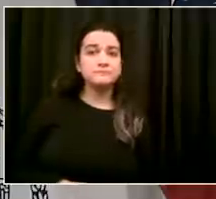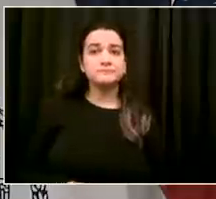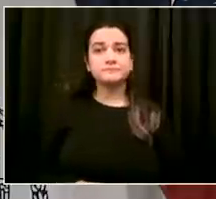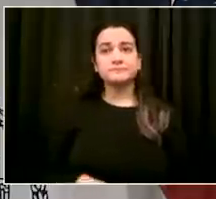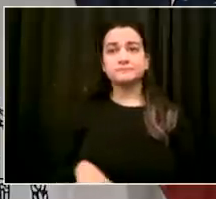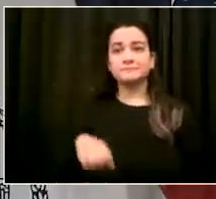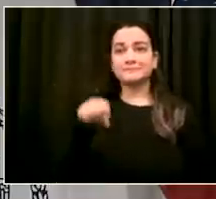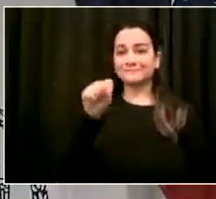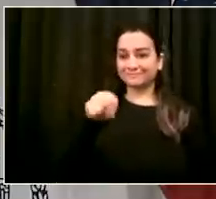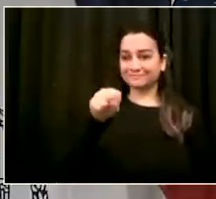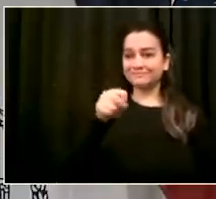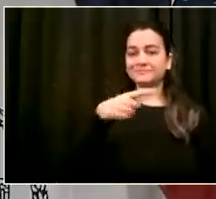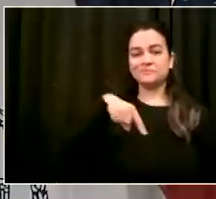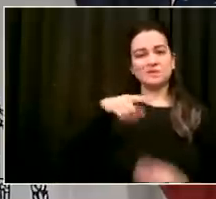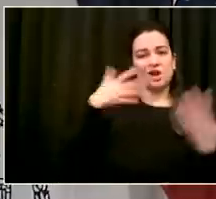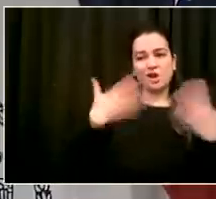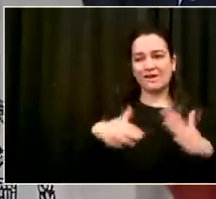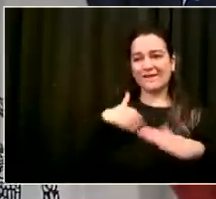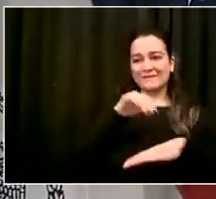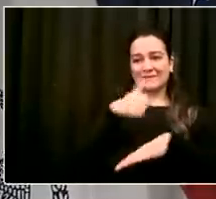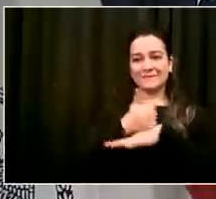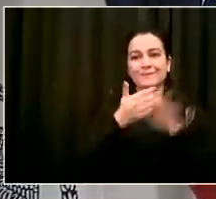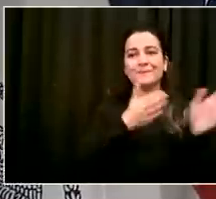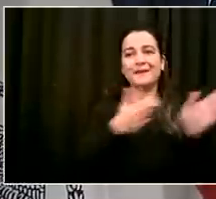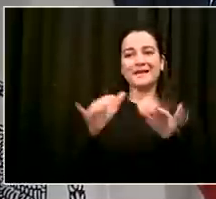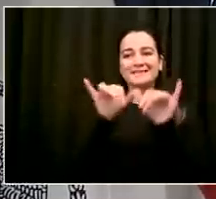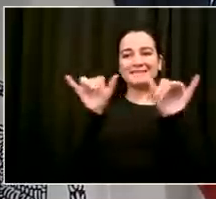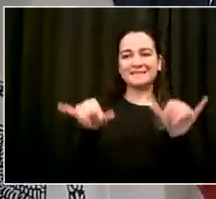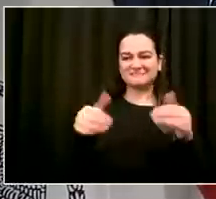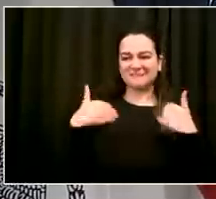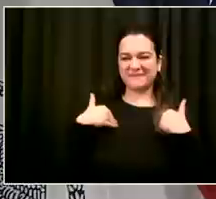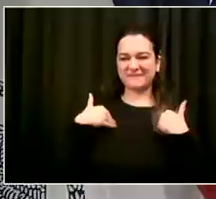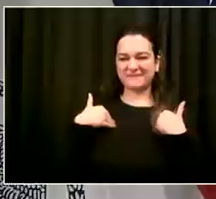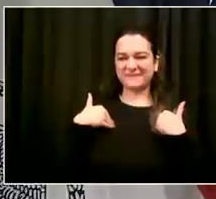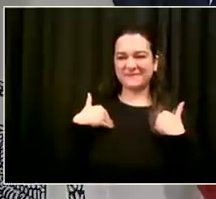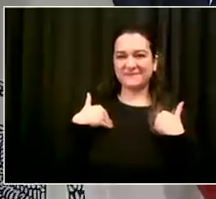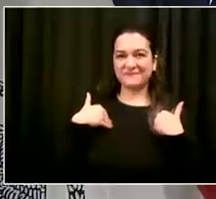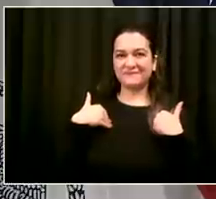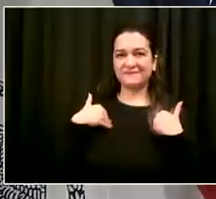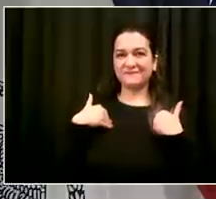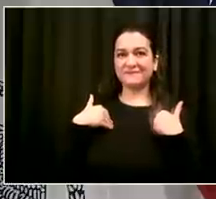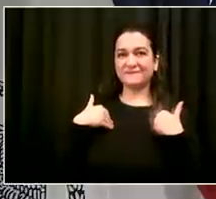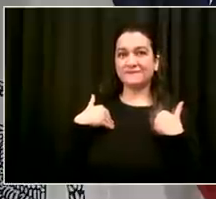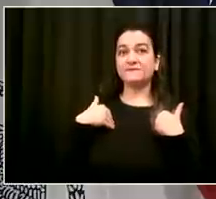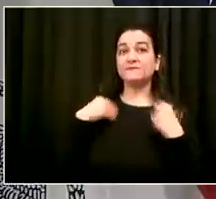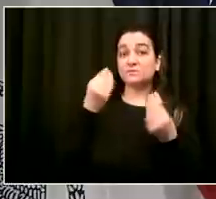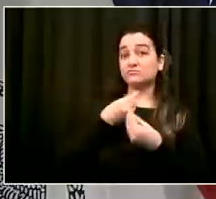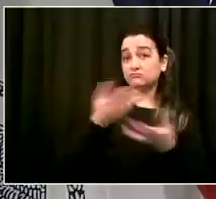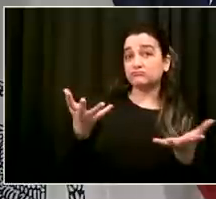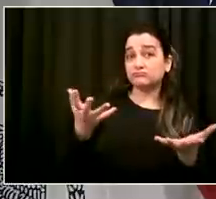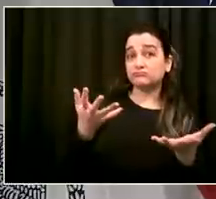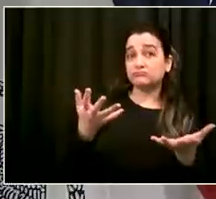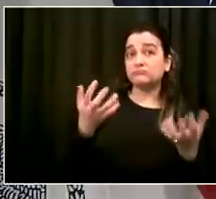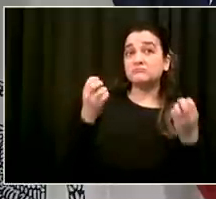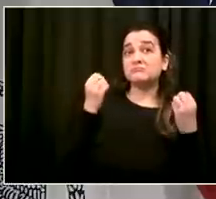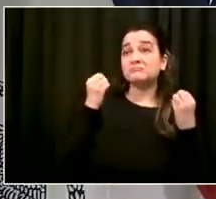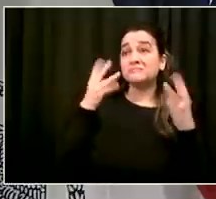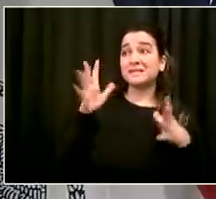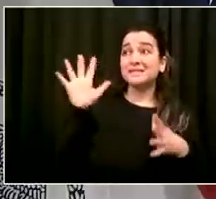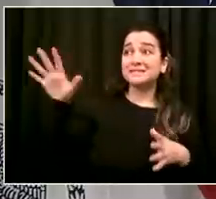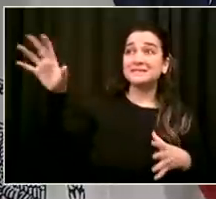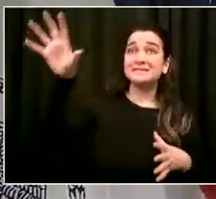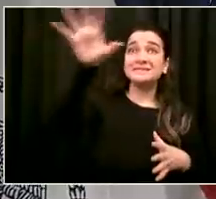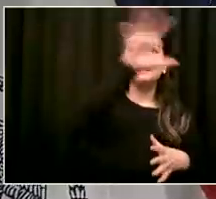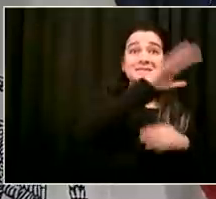you make a decision between first dose and second dose. Let me just say, just to give you an example already, we've gotten now